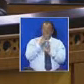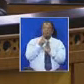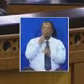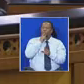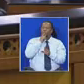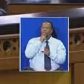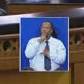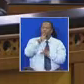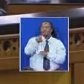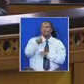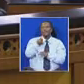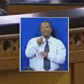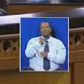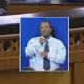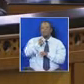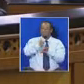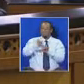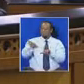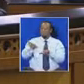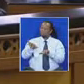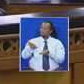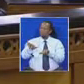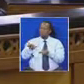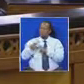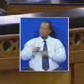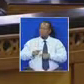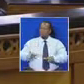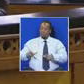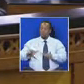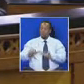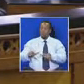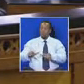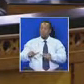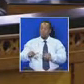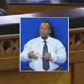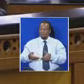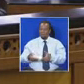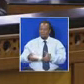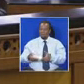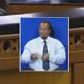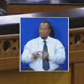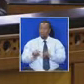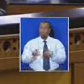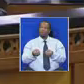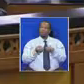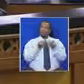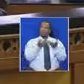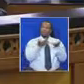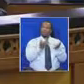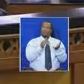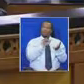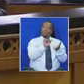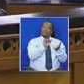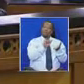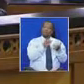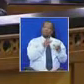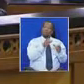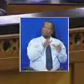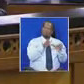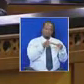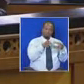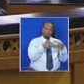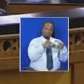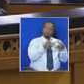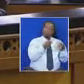dysfunctional provincial and local governments, by allocating revenue to peristatals that are bankrupt and create little value, if any, by